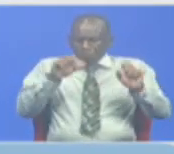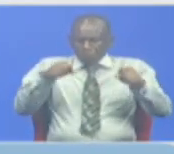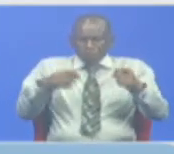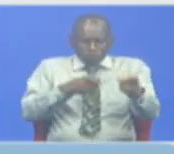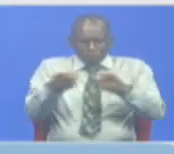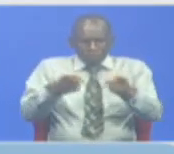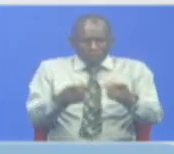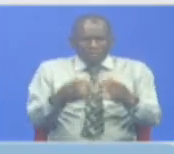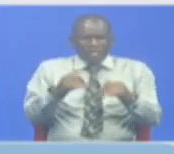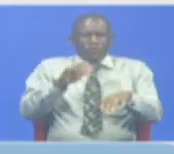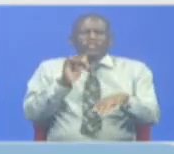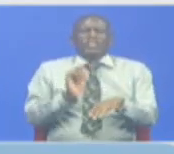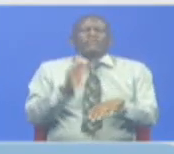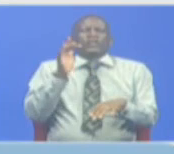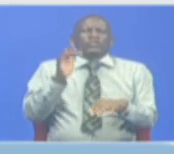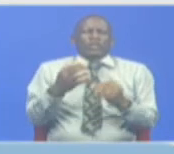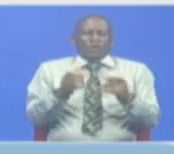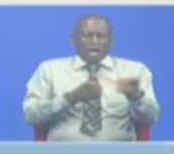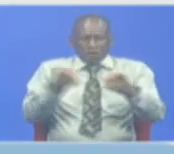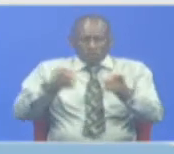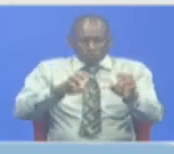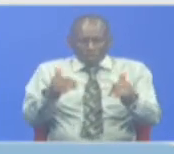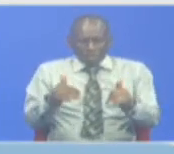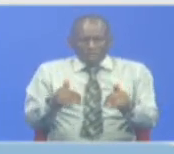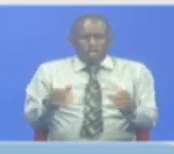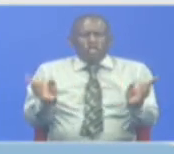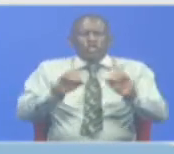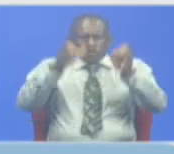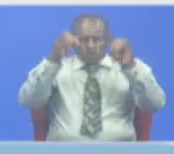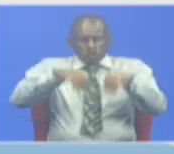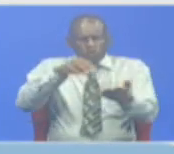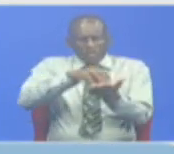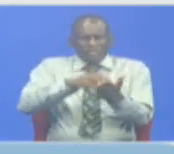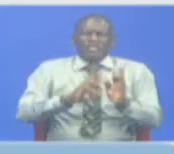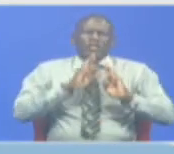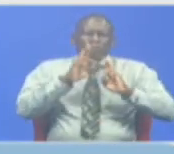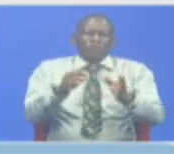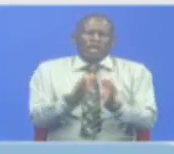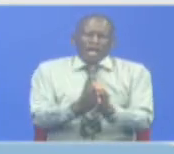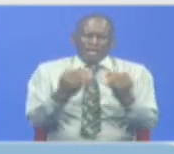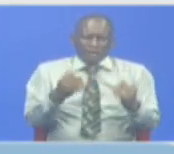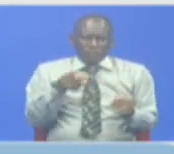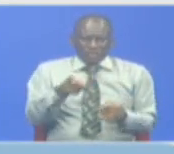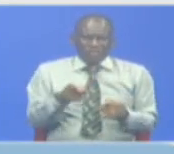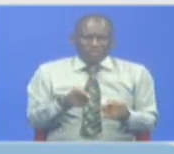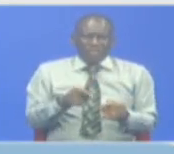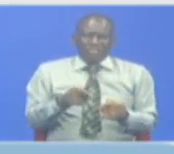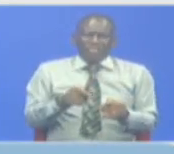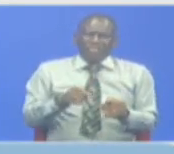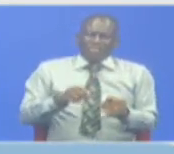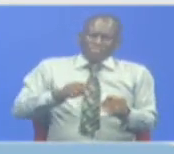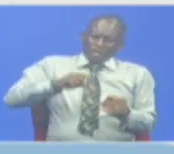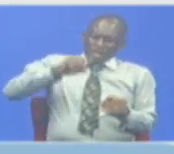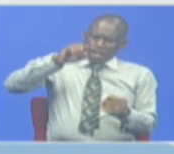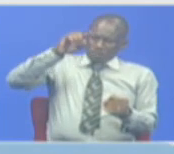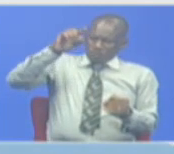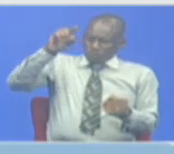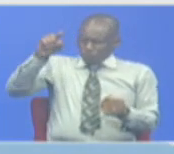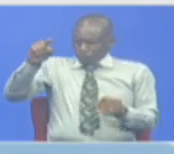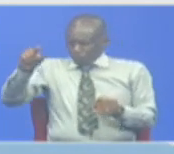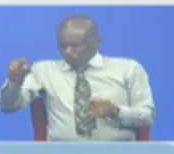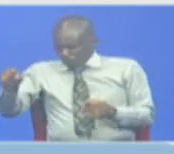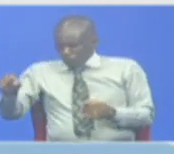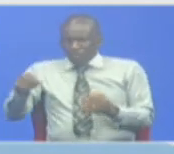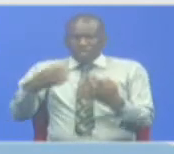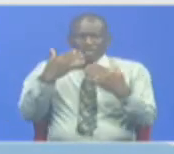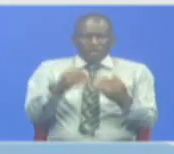The infections are controlled. There are no new cases reported. And at this point, the curve begins to calm down. Eventually,